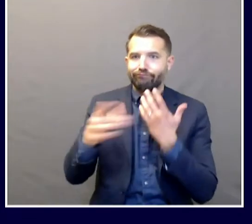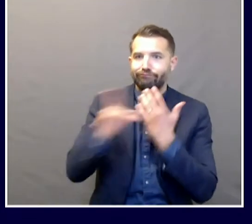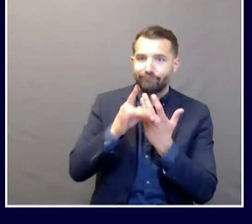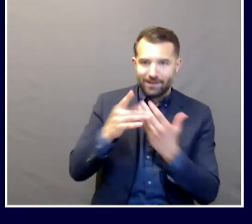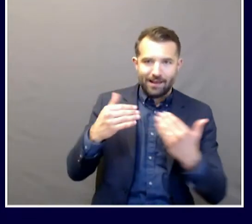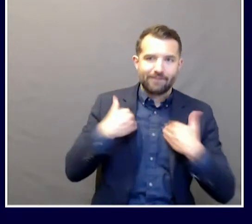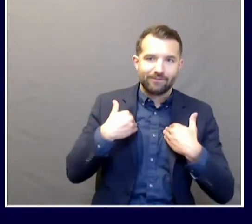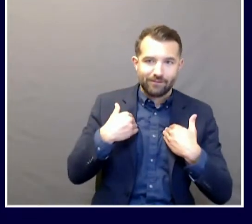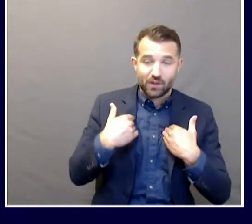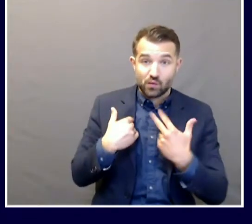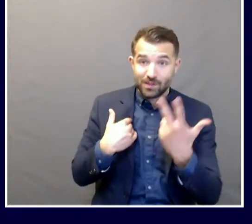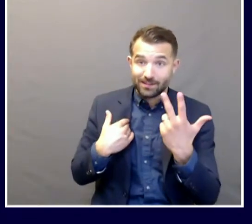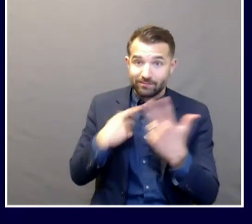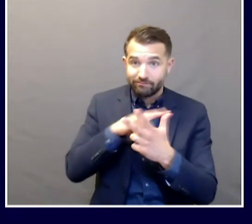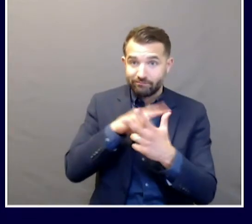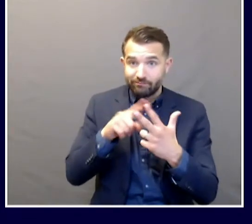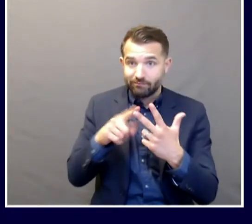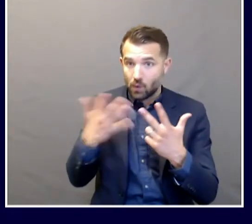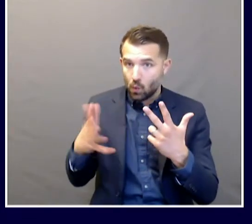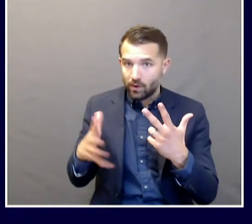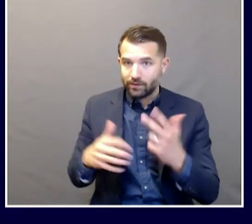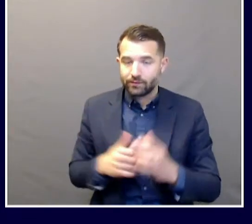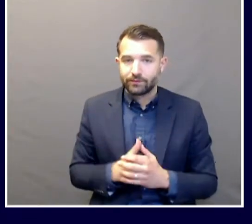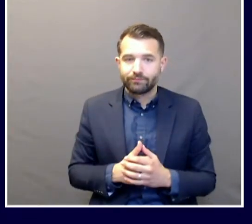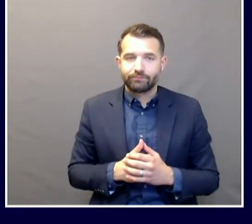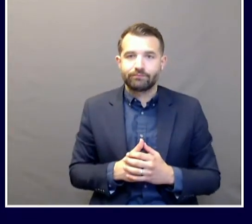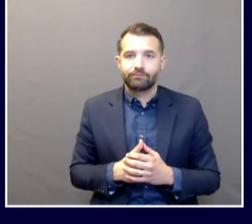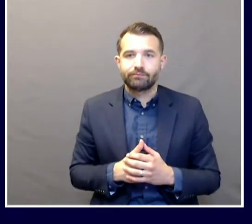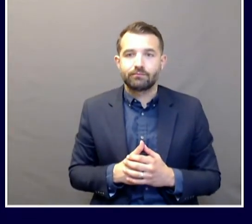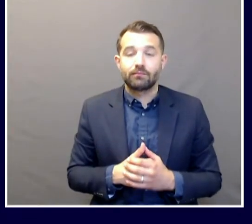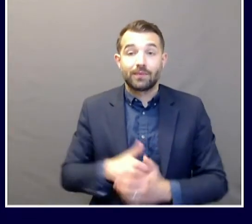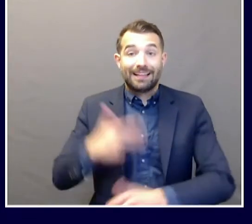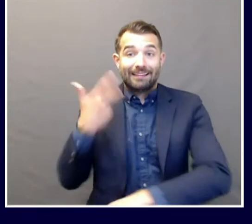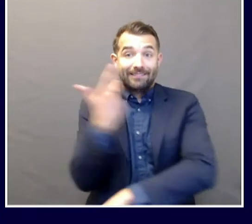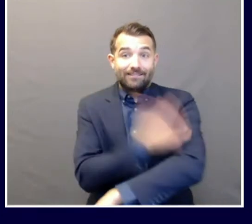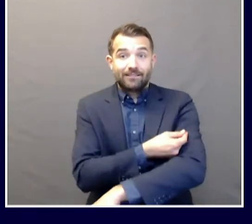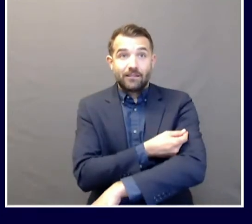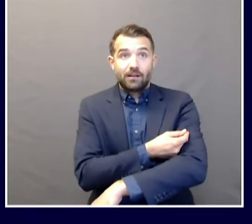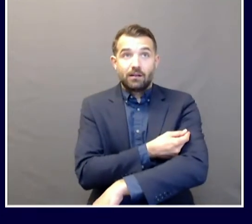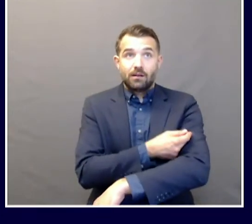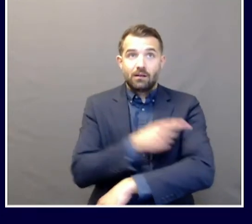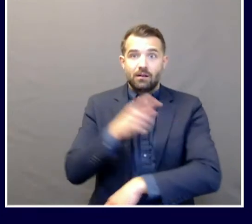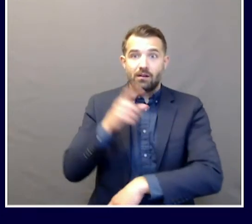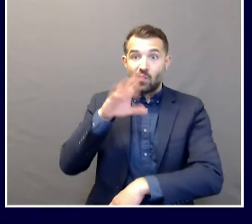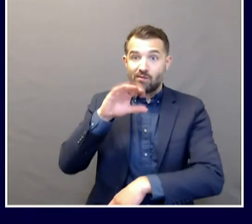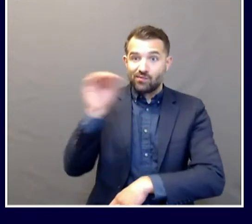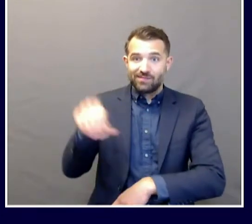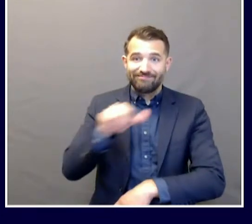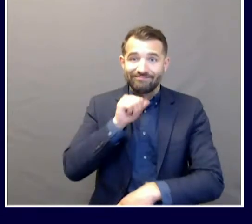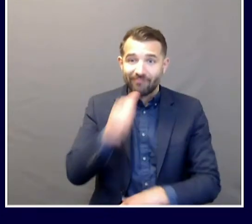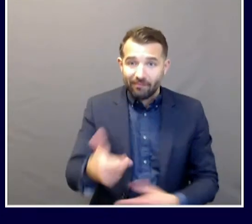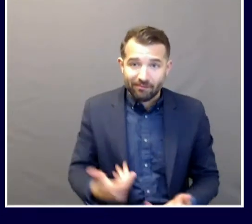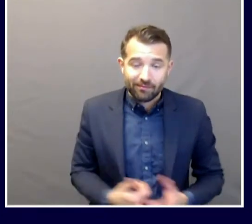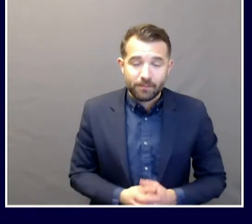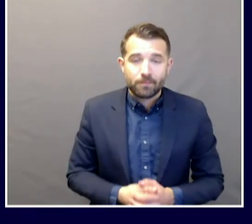case for why being vaccinated is so critical right now. And again, in Maine to this day,